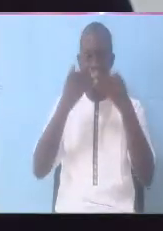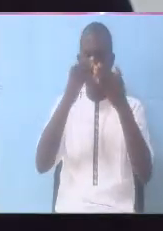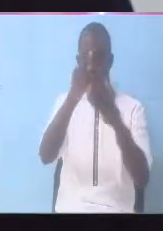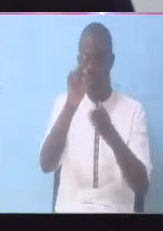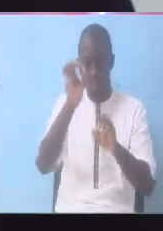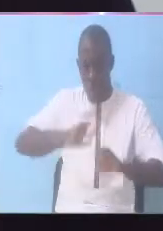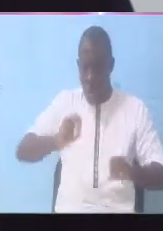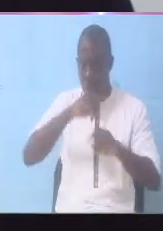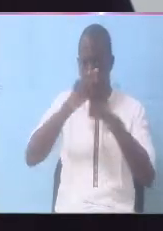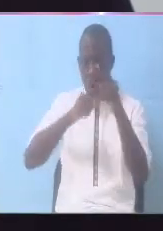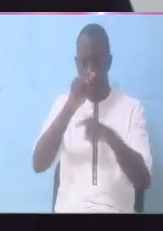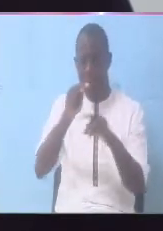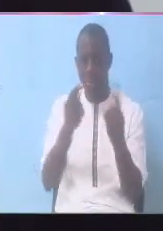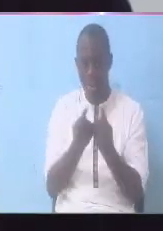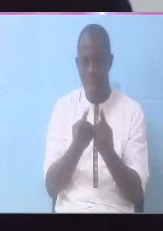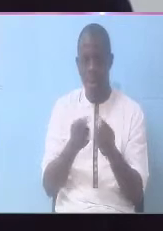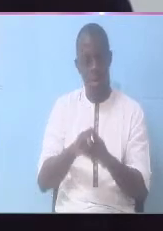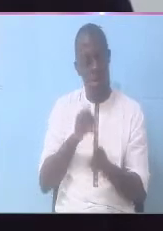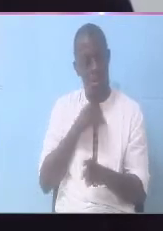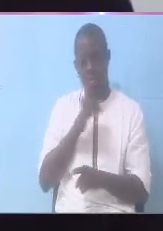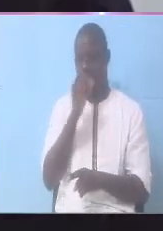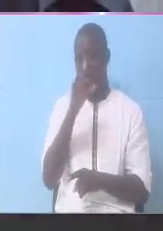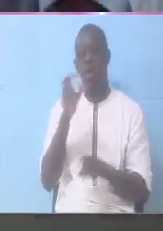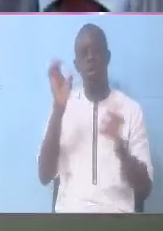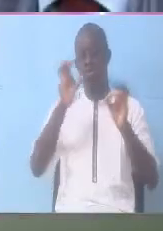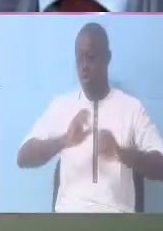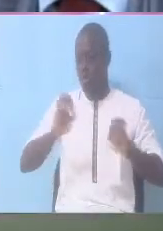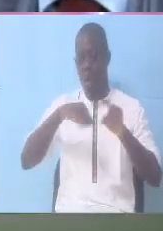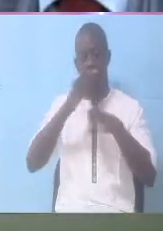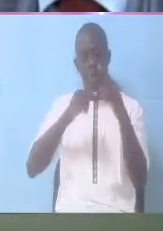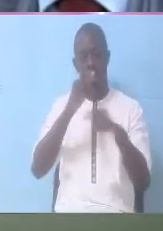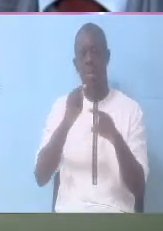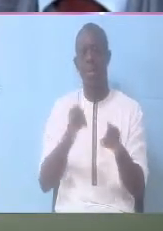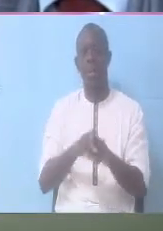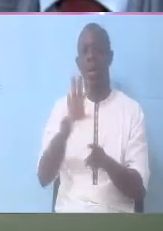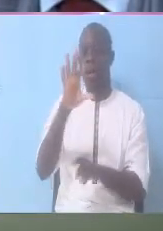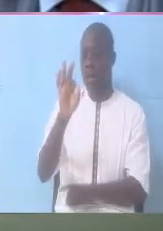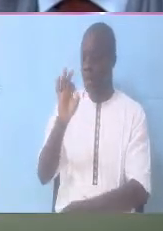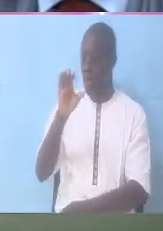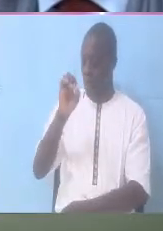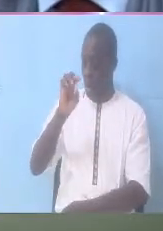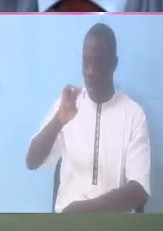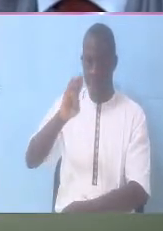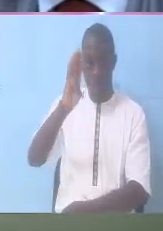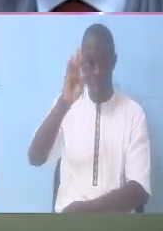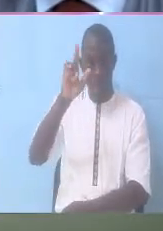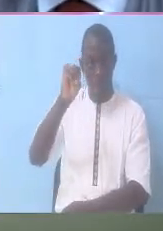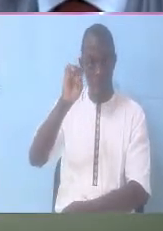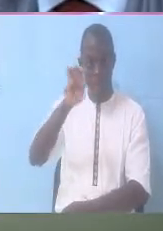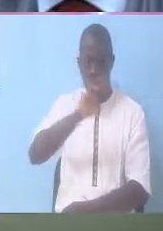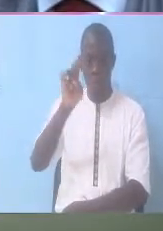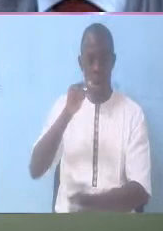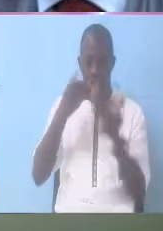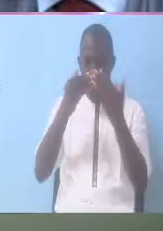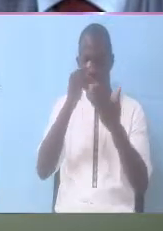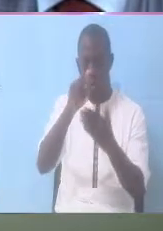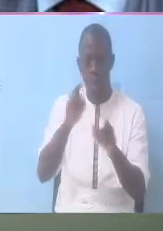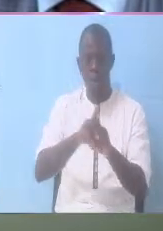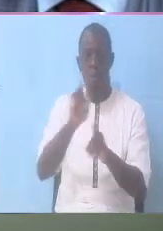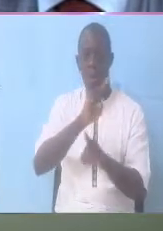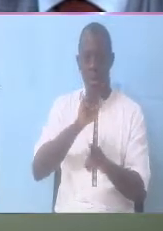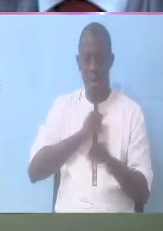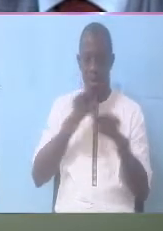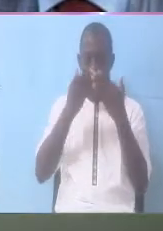that. that? Nothing, absolutely, sir. And Tumbul didn't tell you what he told the president also on that, those 2